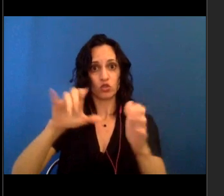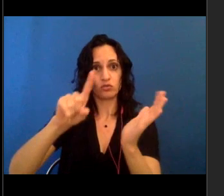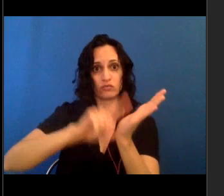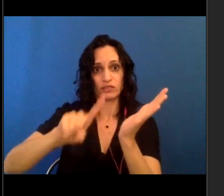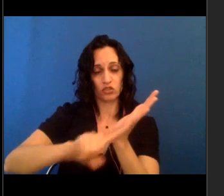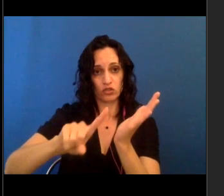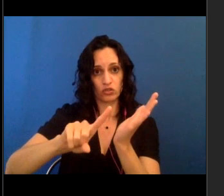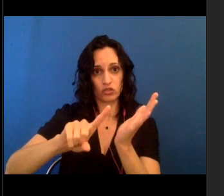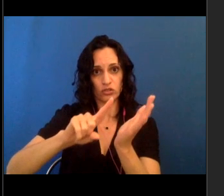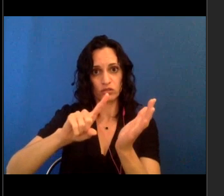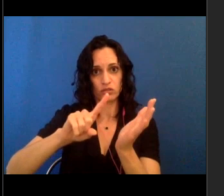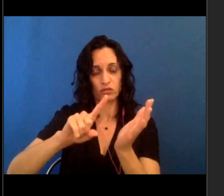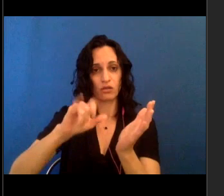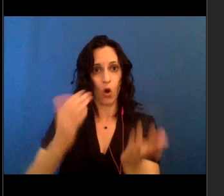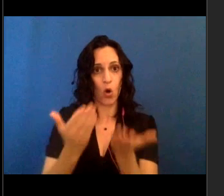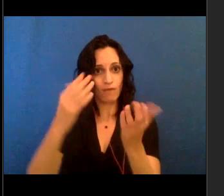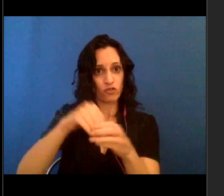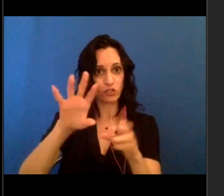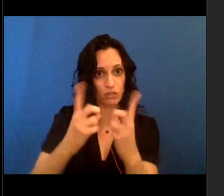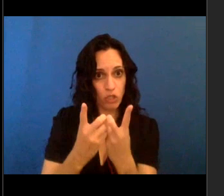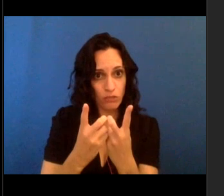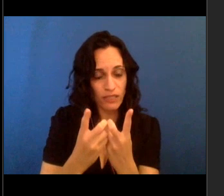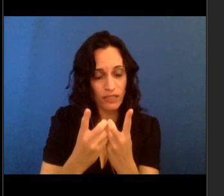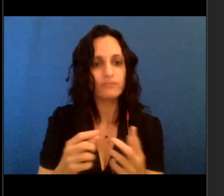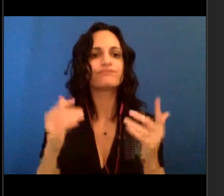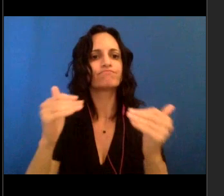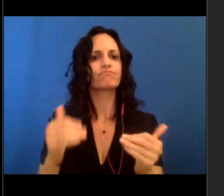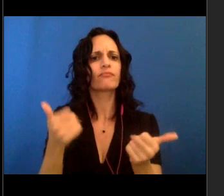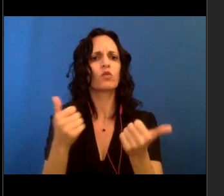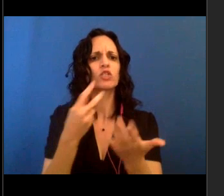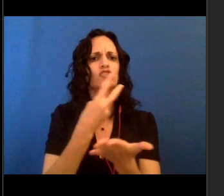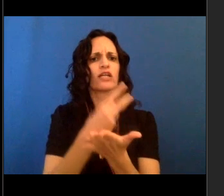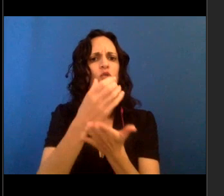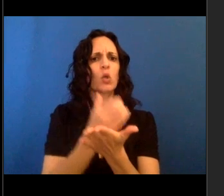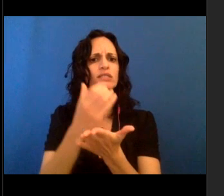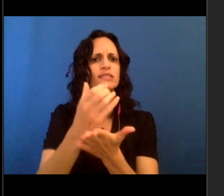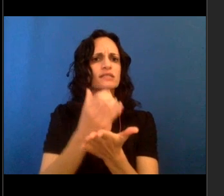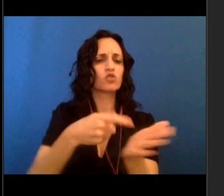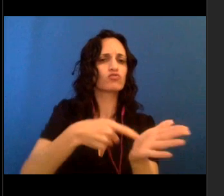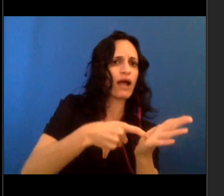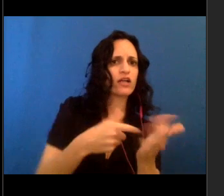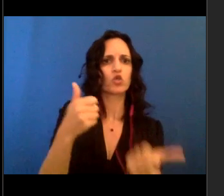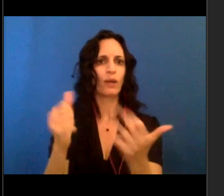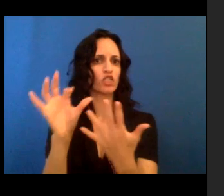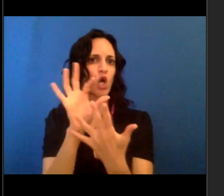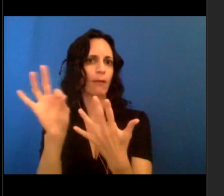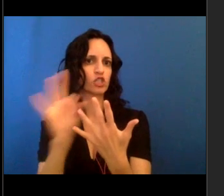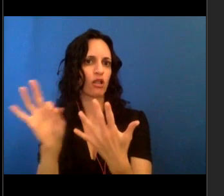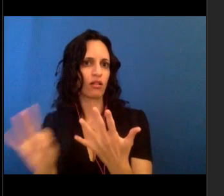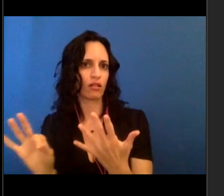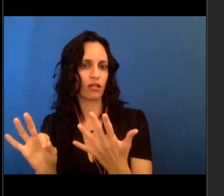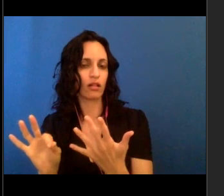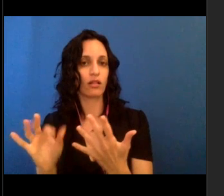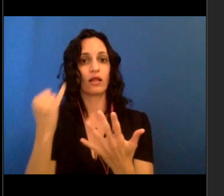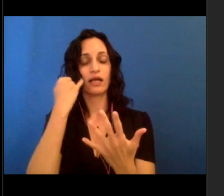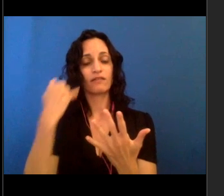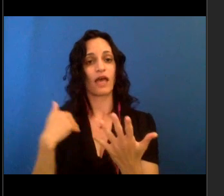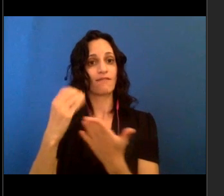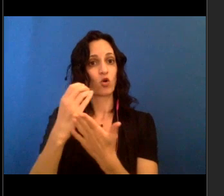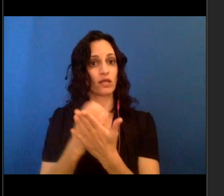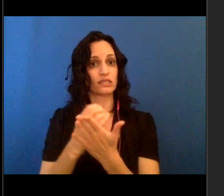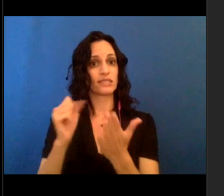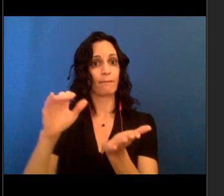department? Second, which graduate courses are required and which courses are optional? And if you have courses that can be waived,